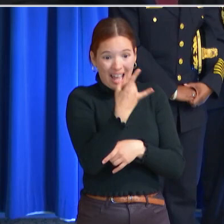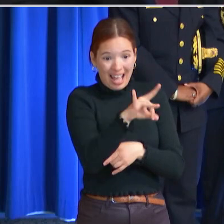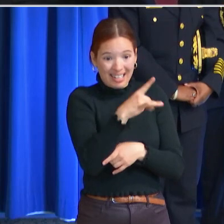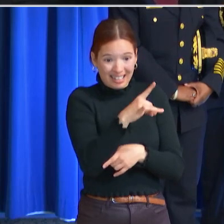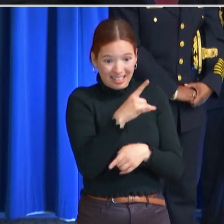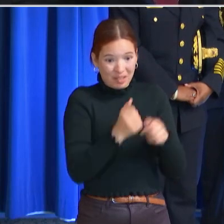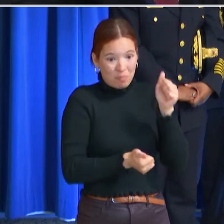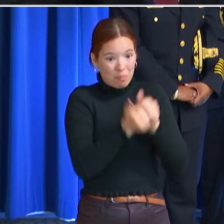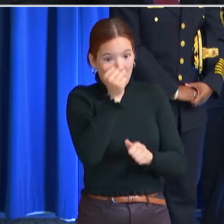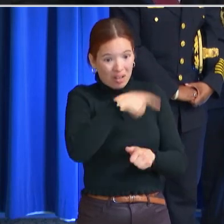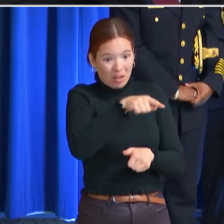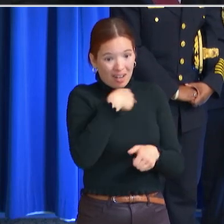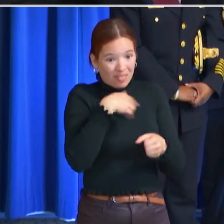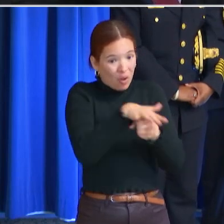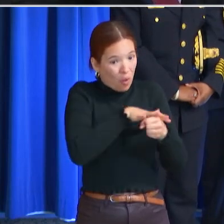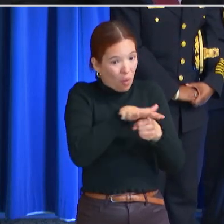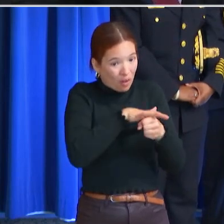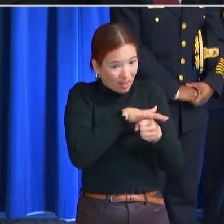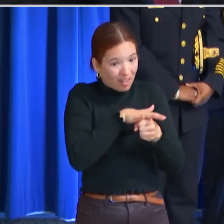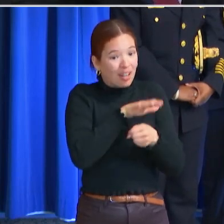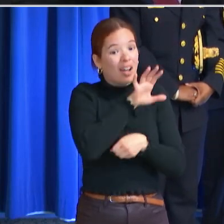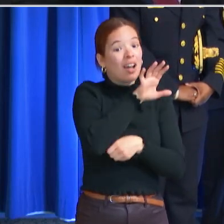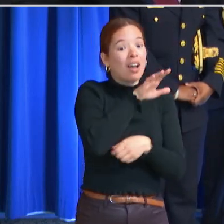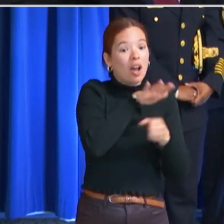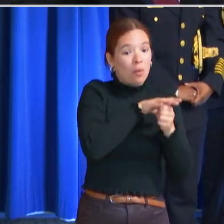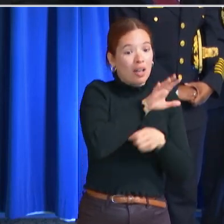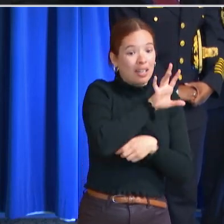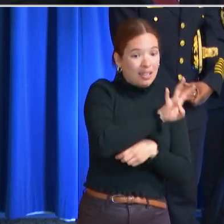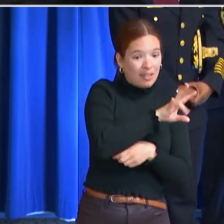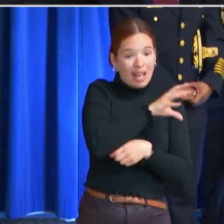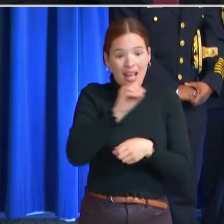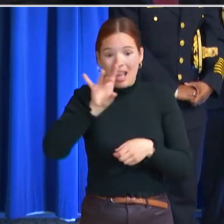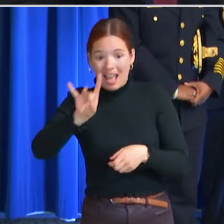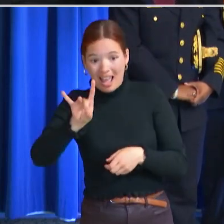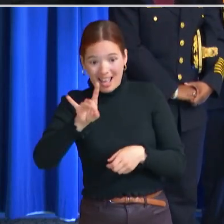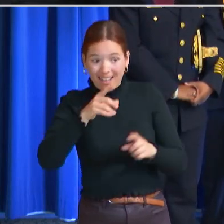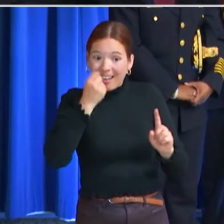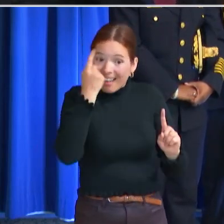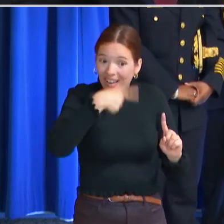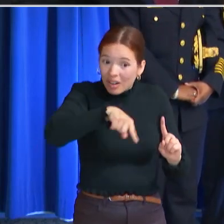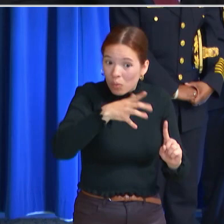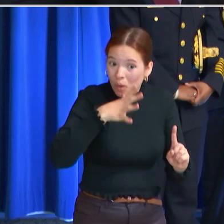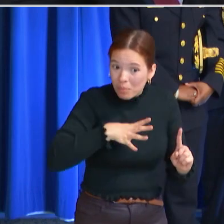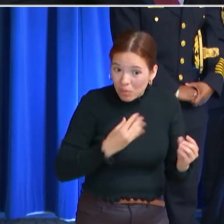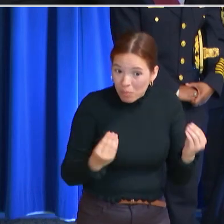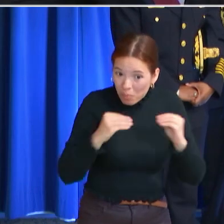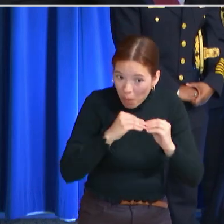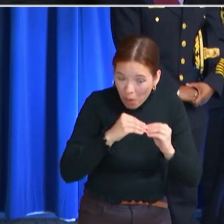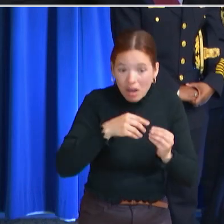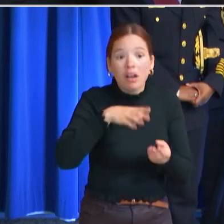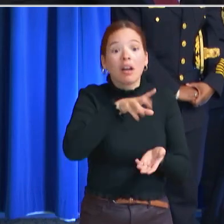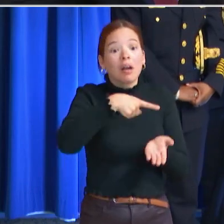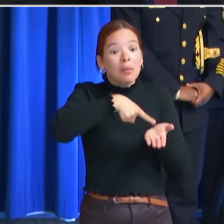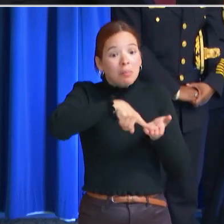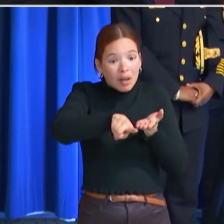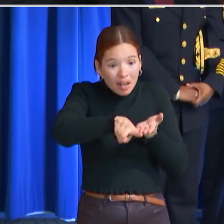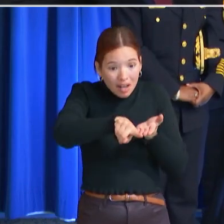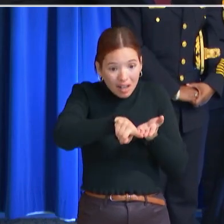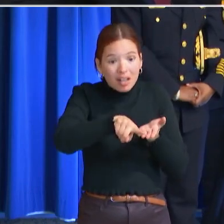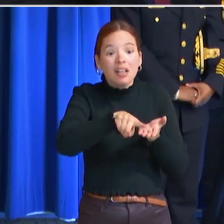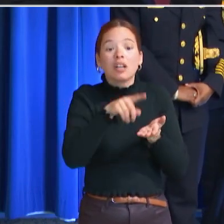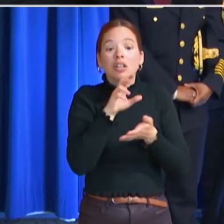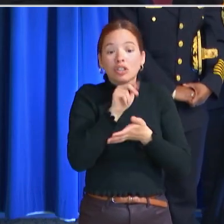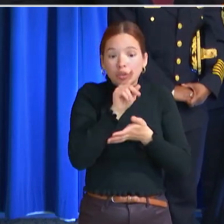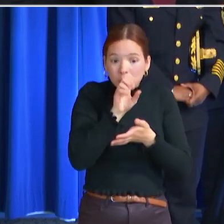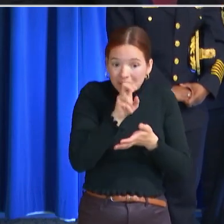Ward 7 and Ward 8. Half of those young women who are now having a paid salary, their tuition is paid for, we're paying for their